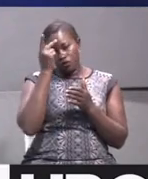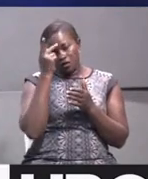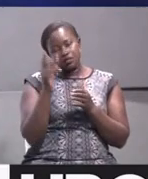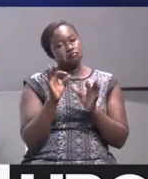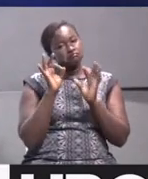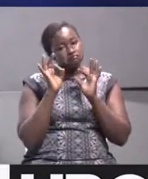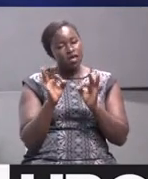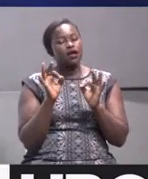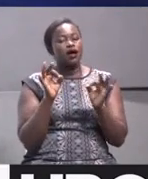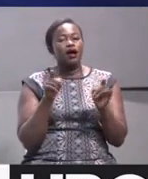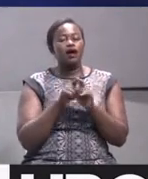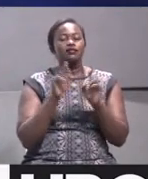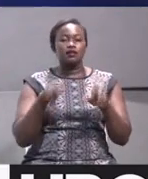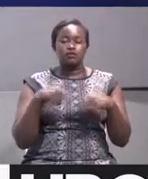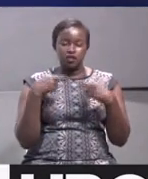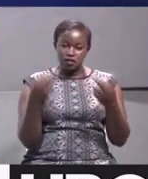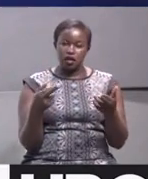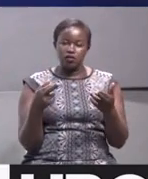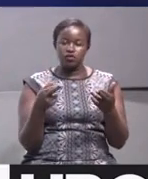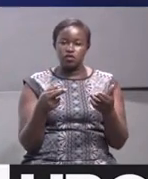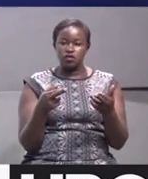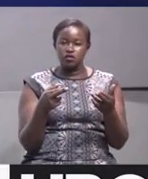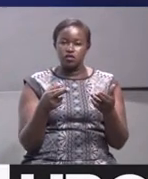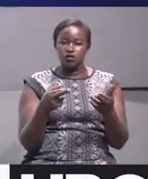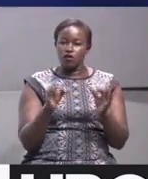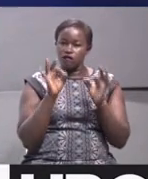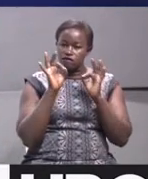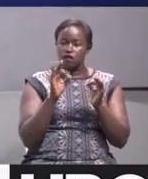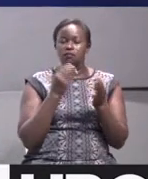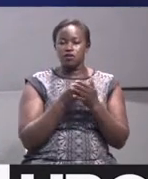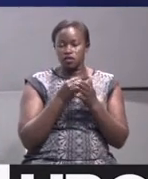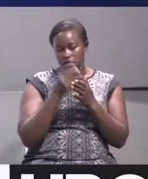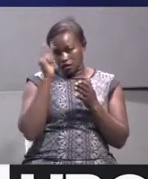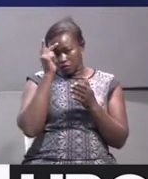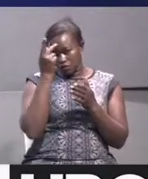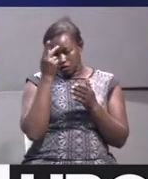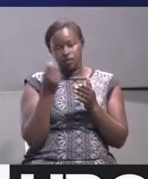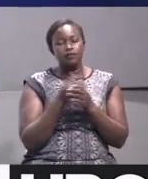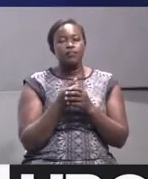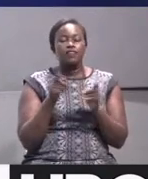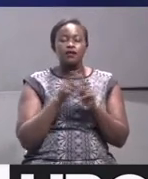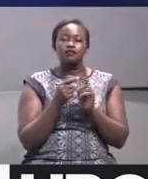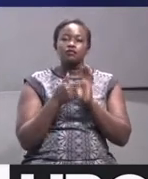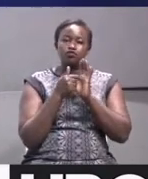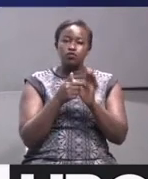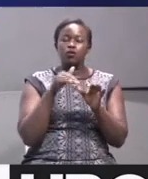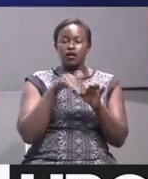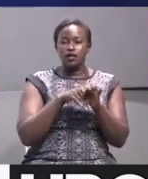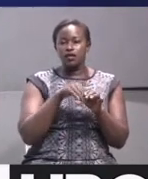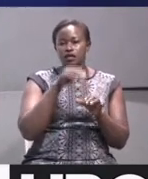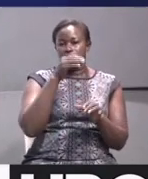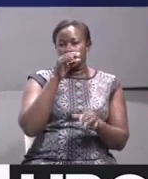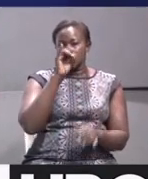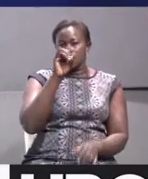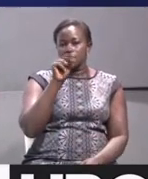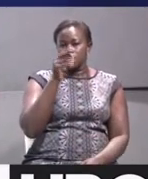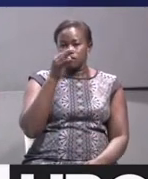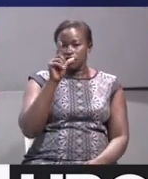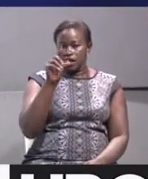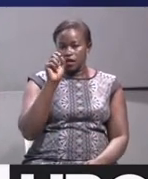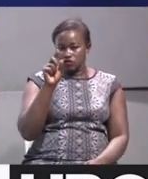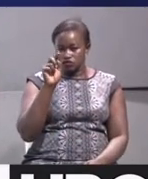the results of those sound monetary policies are reflected in our inflation number, which is one of the lowest in